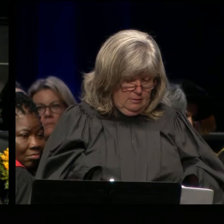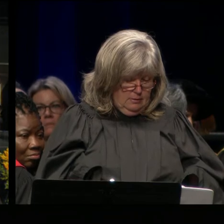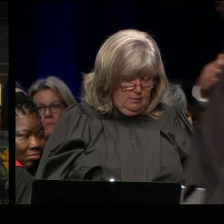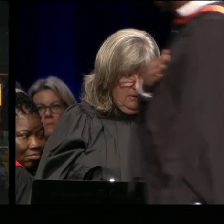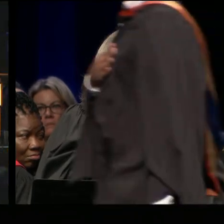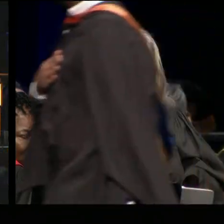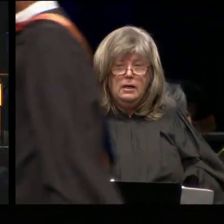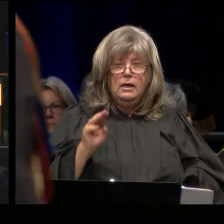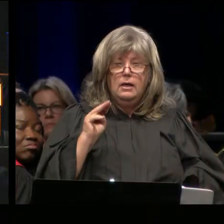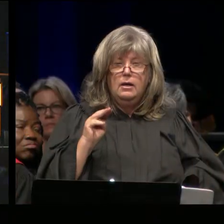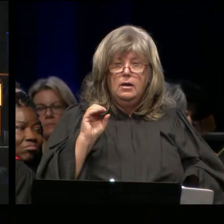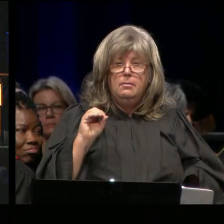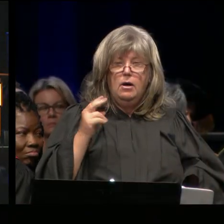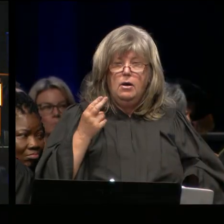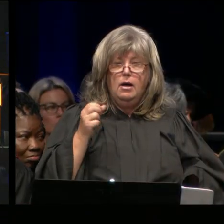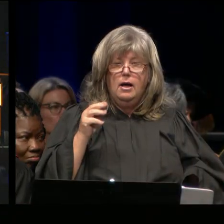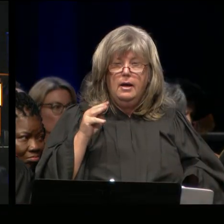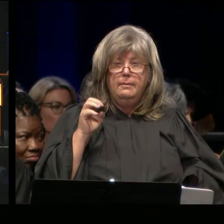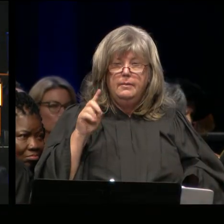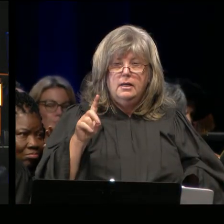Muhammad Ajmal Sadiq Basha.